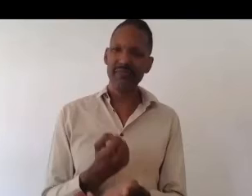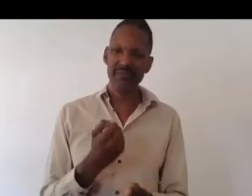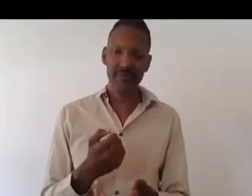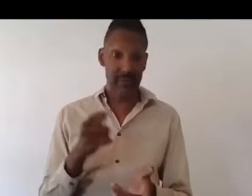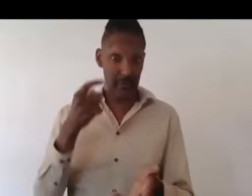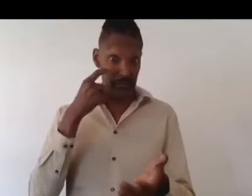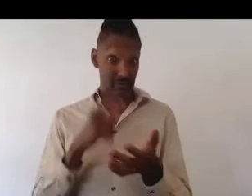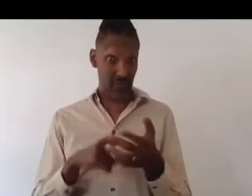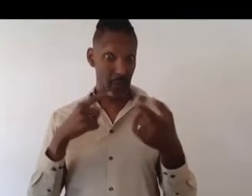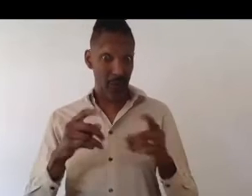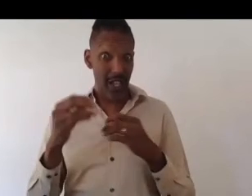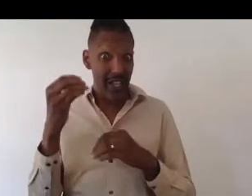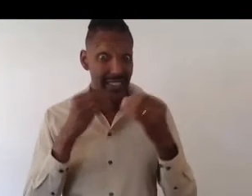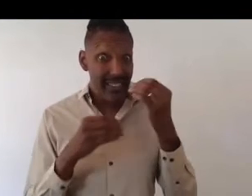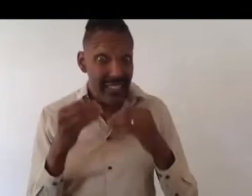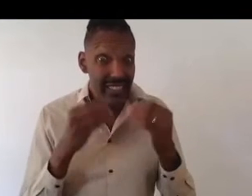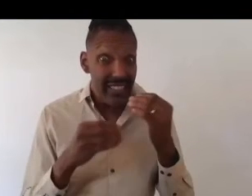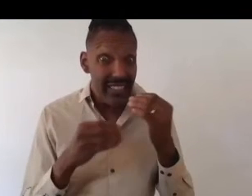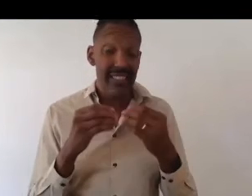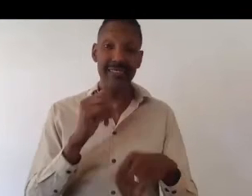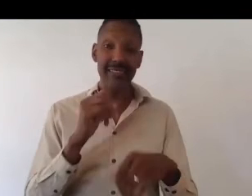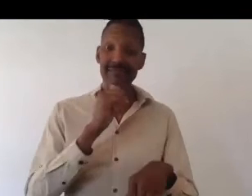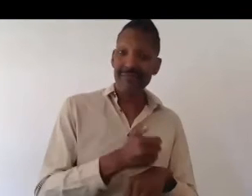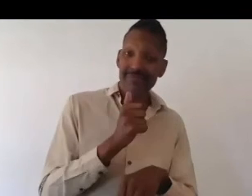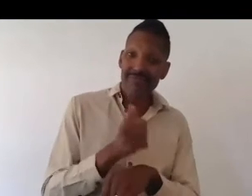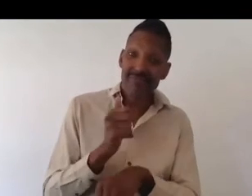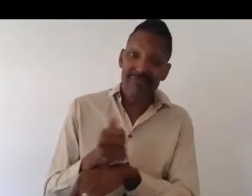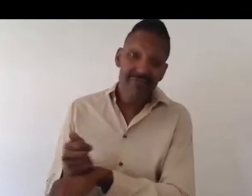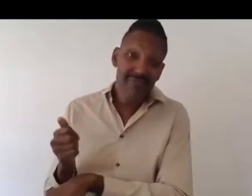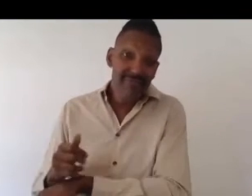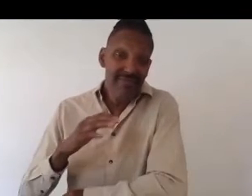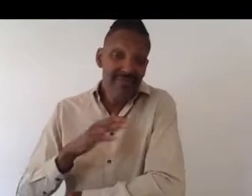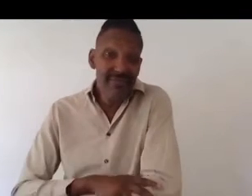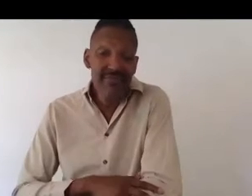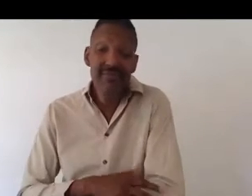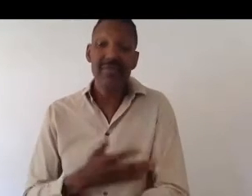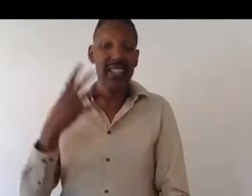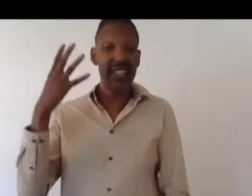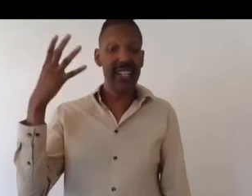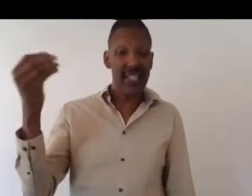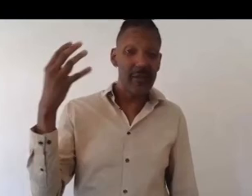time. When you're eating, when you're thinking about setting up for mealtime.